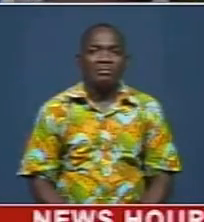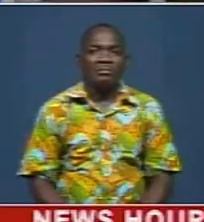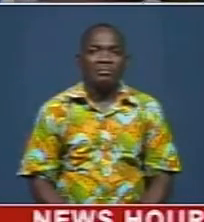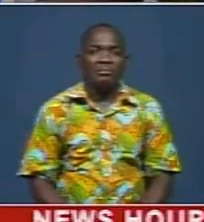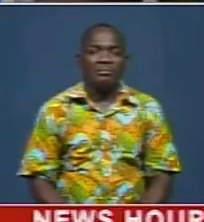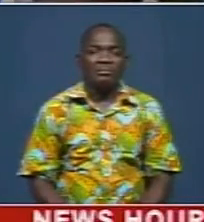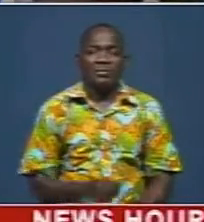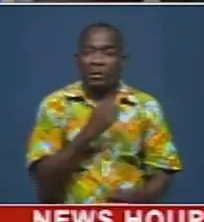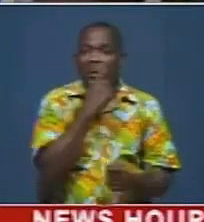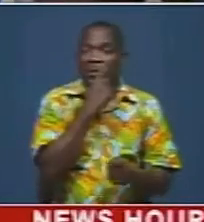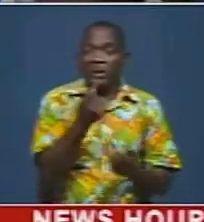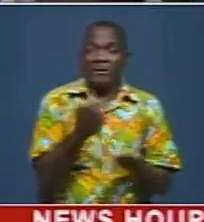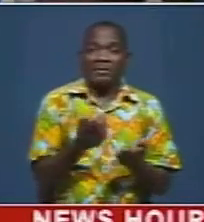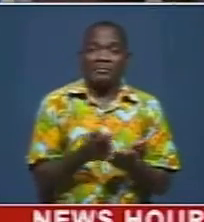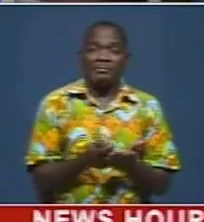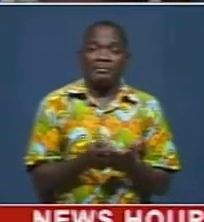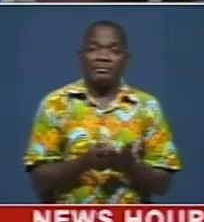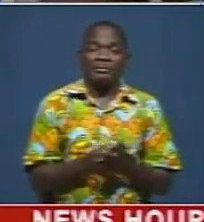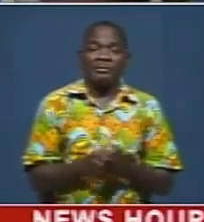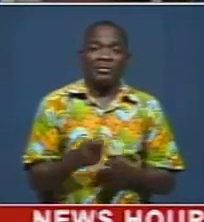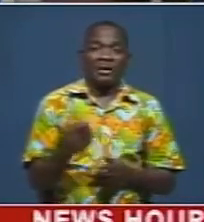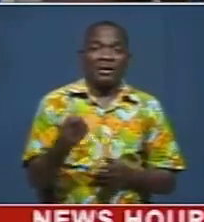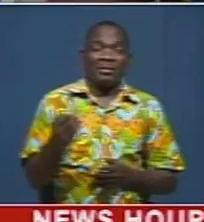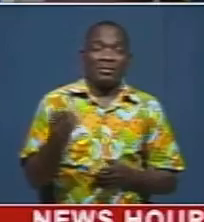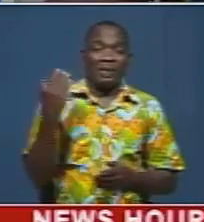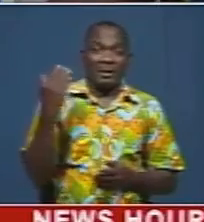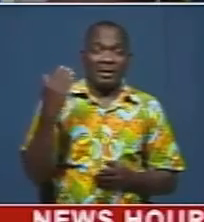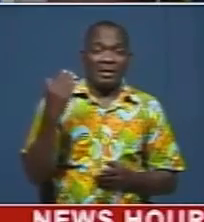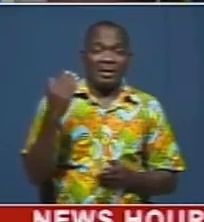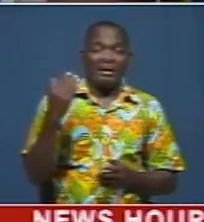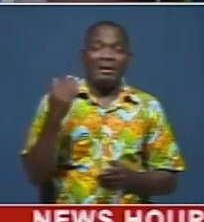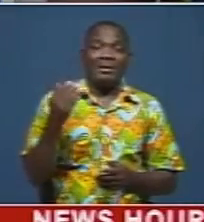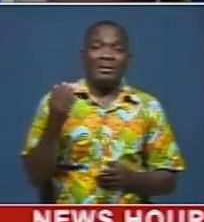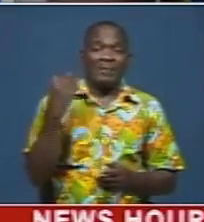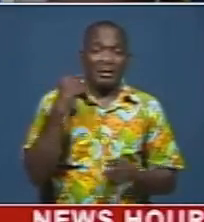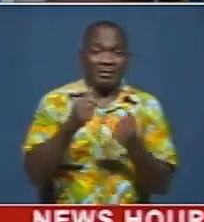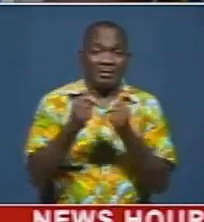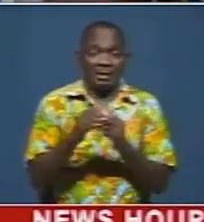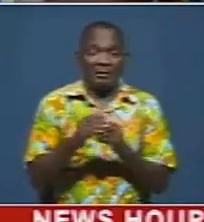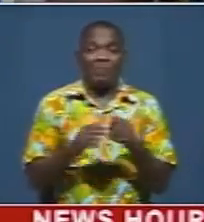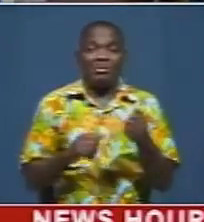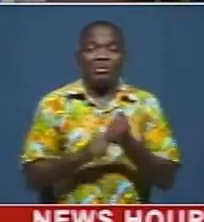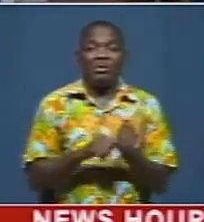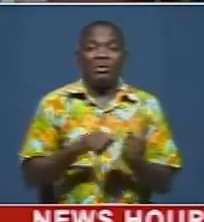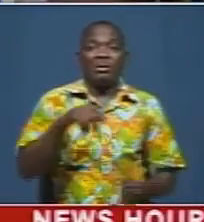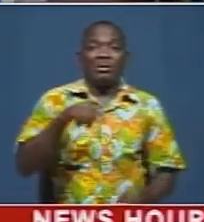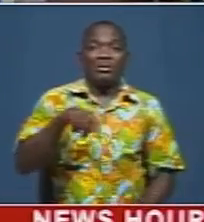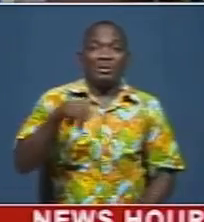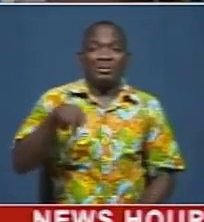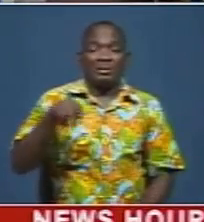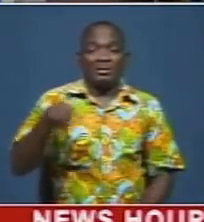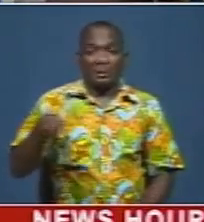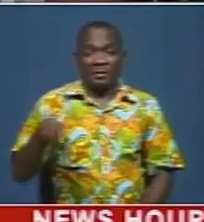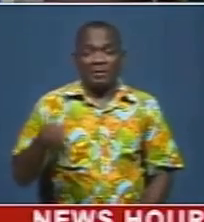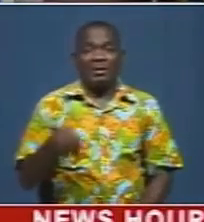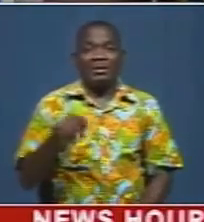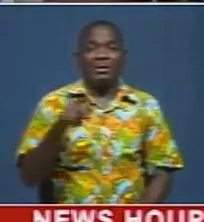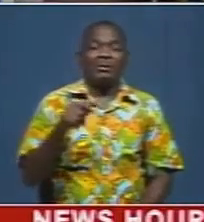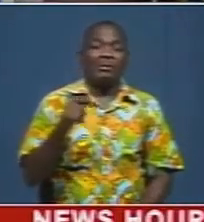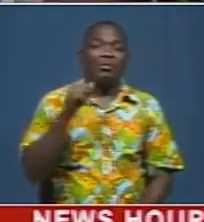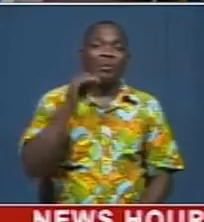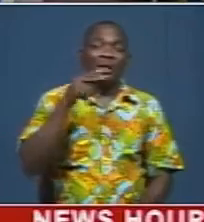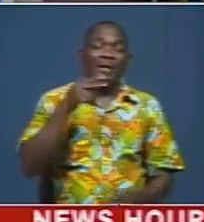Now, the former running mate for the Progressive People's Party in the 2016 elections, Ms.